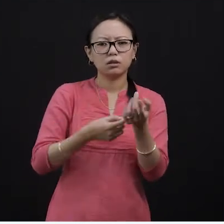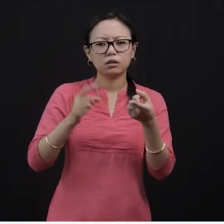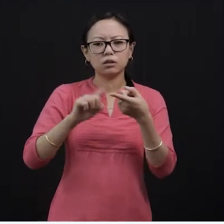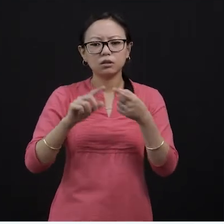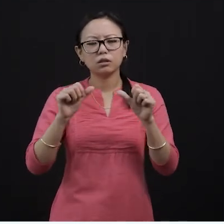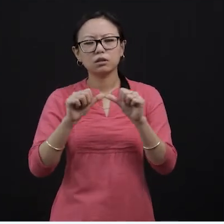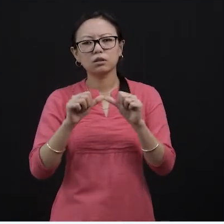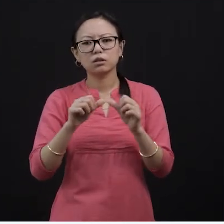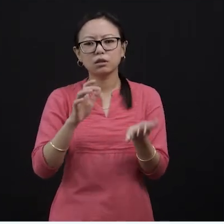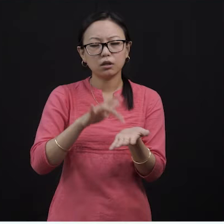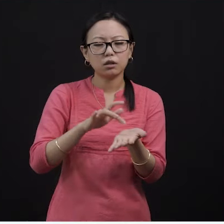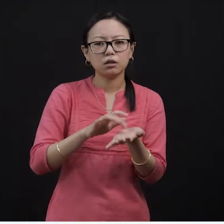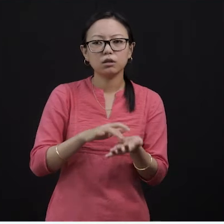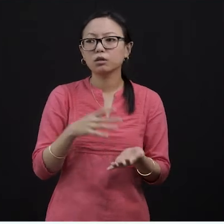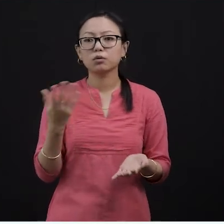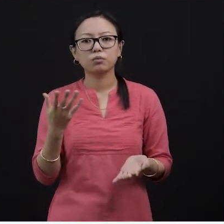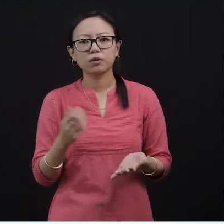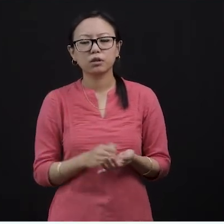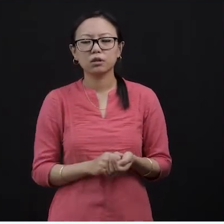experienced. Okay,